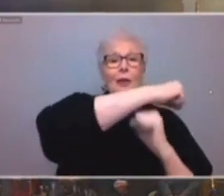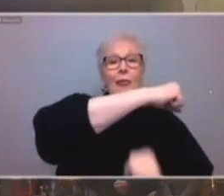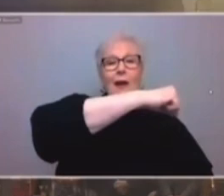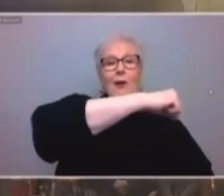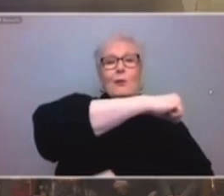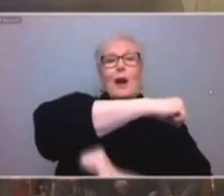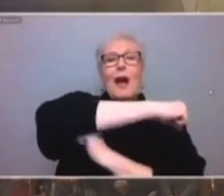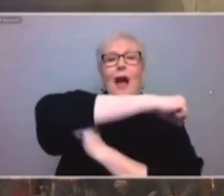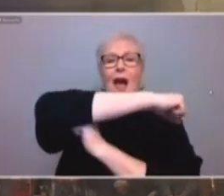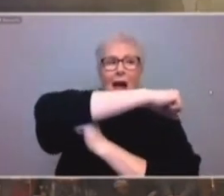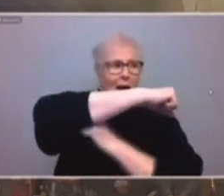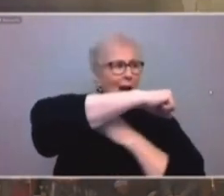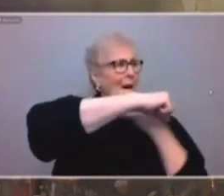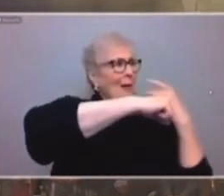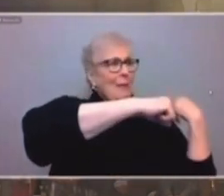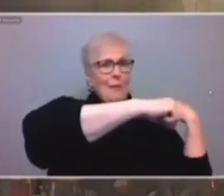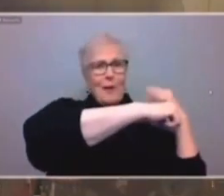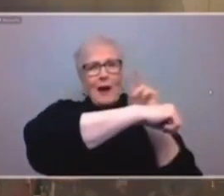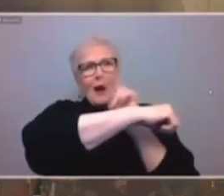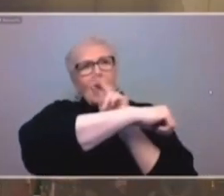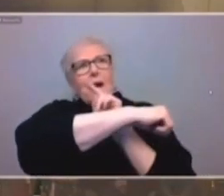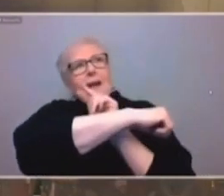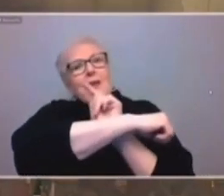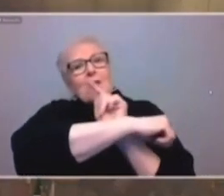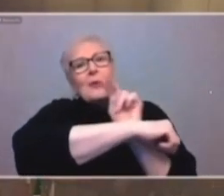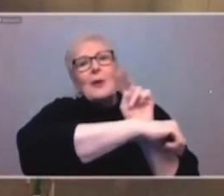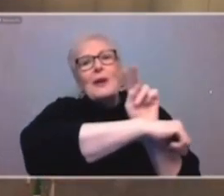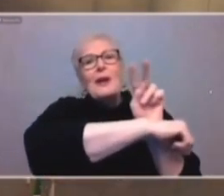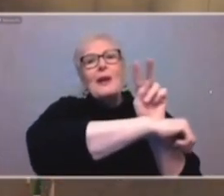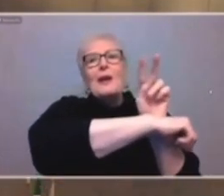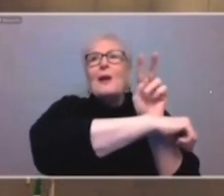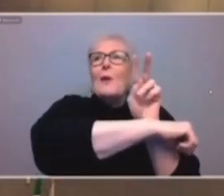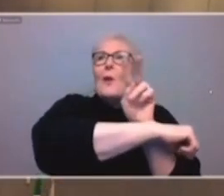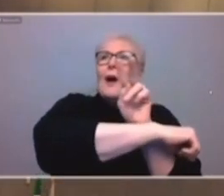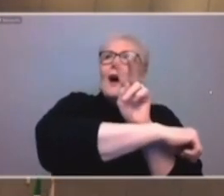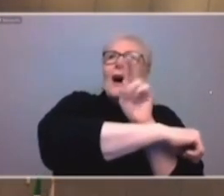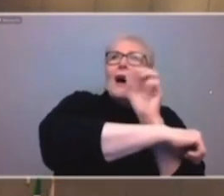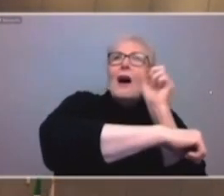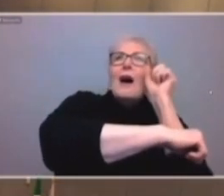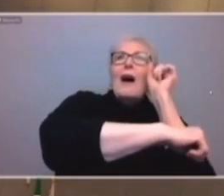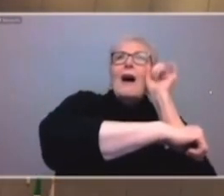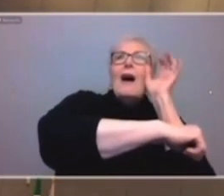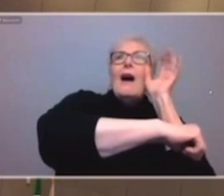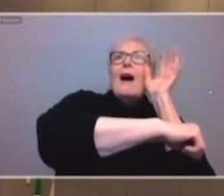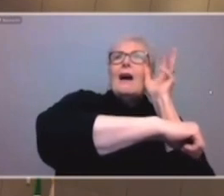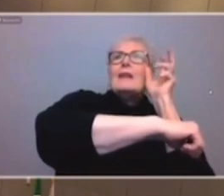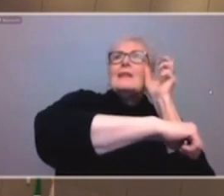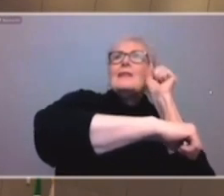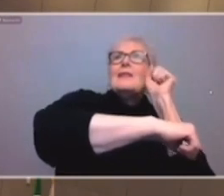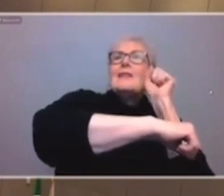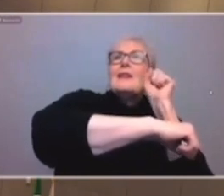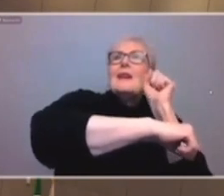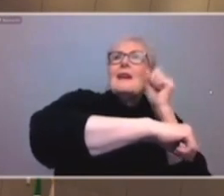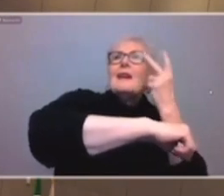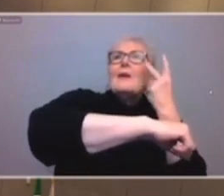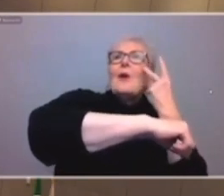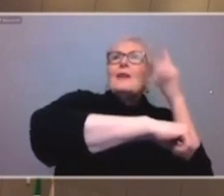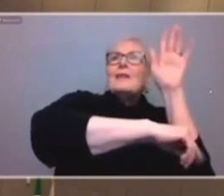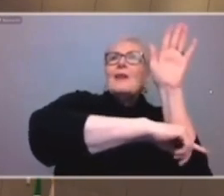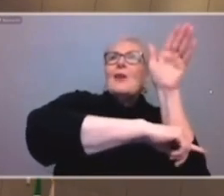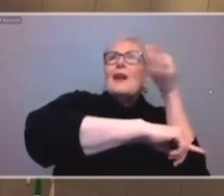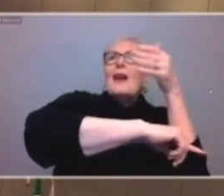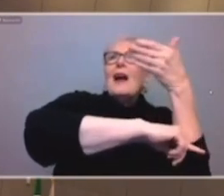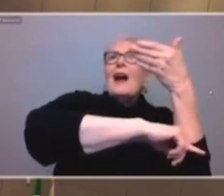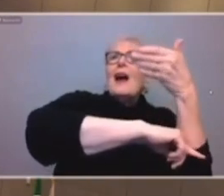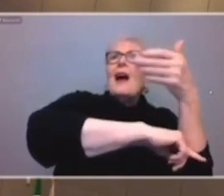ramparts we watched Were so